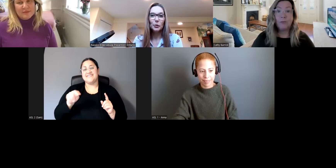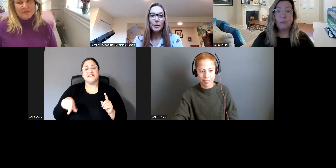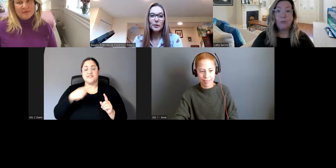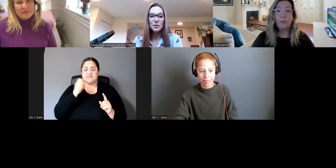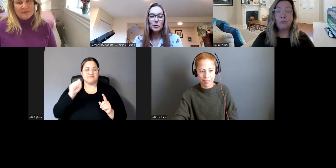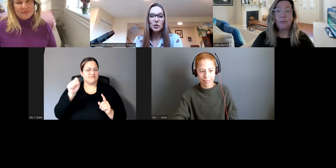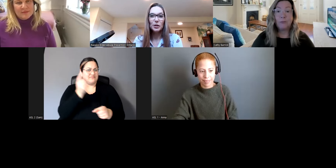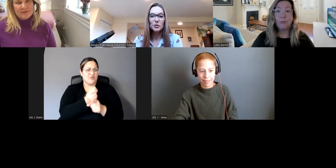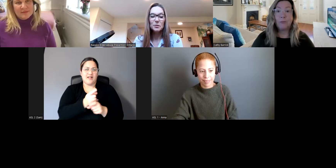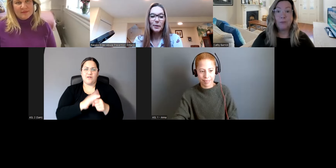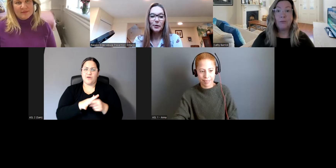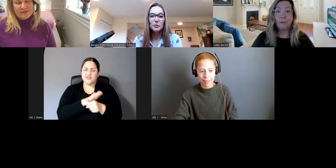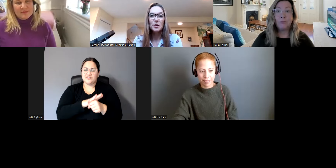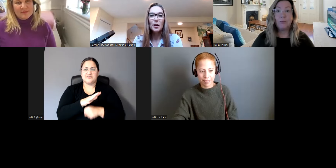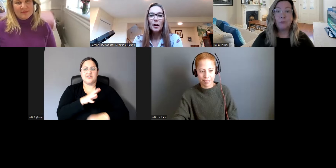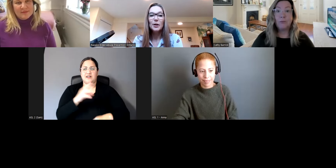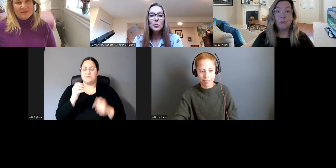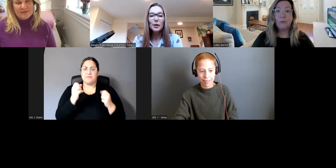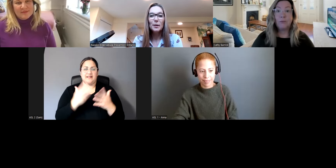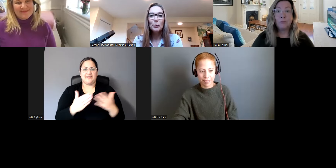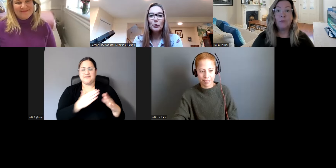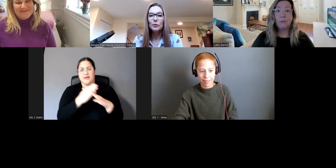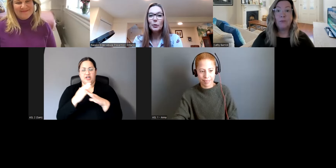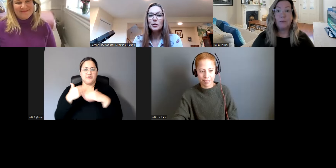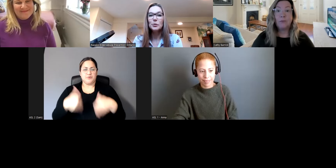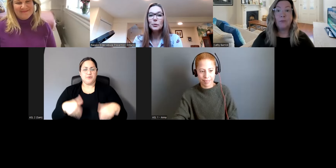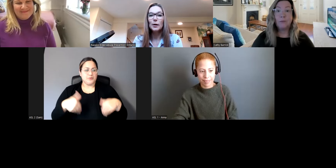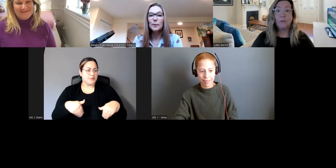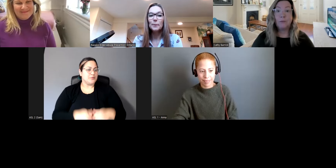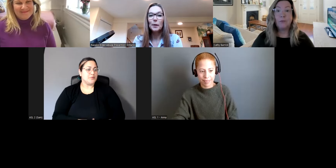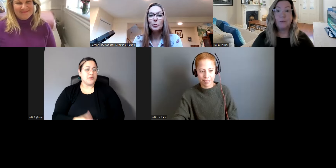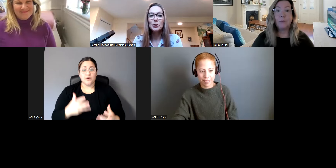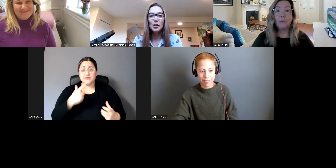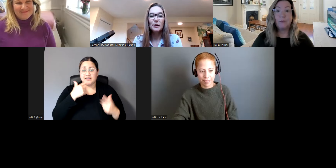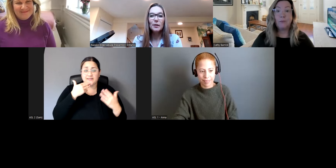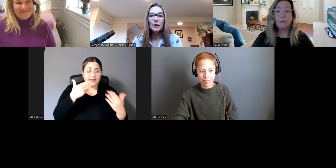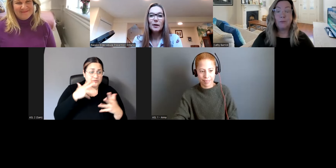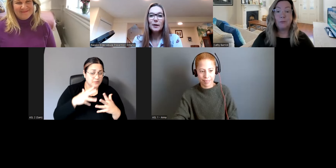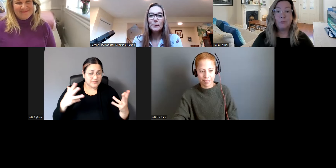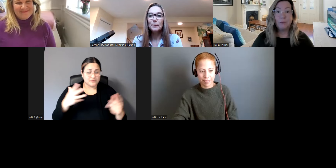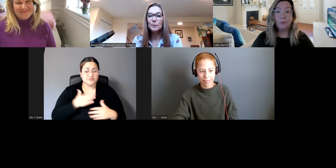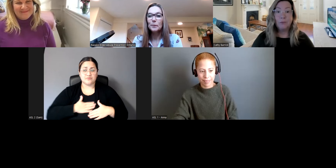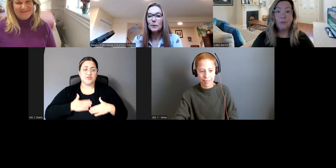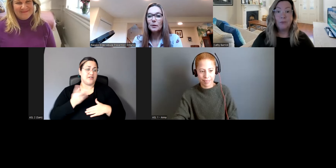that create some of those challenges and barriers. I do want to thank both of you. I do appreciate